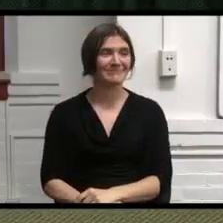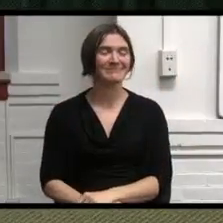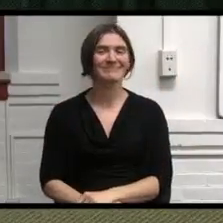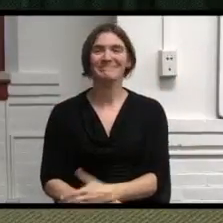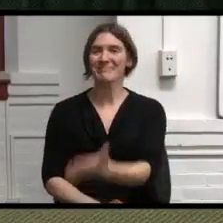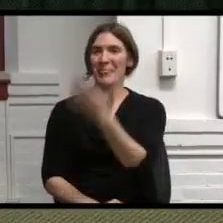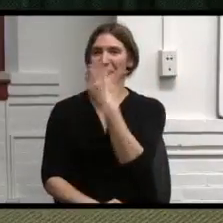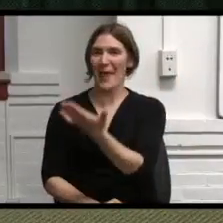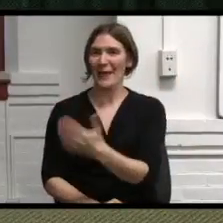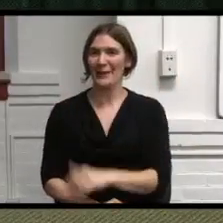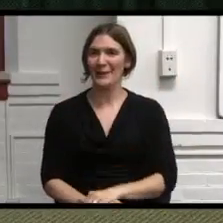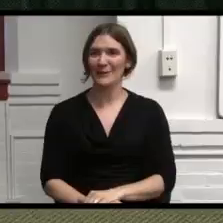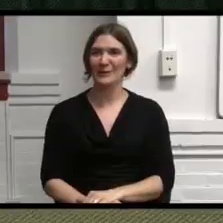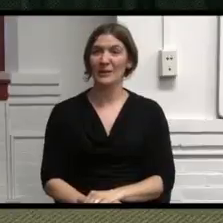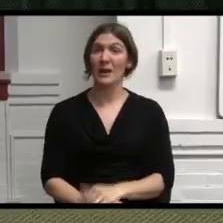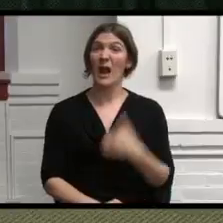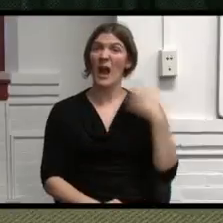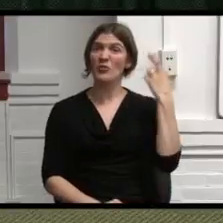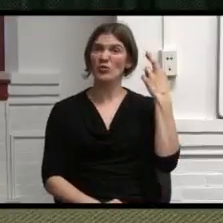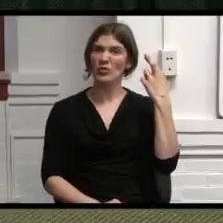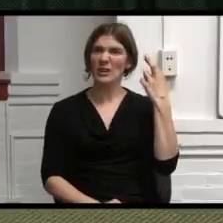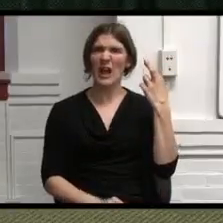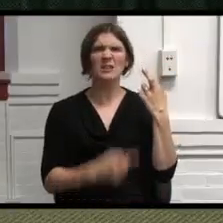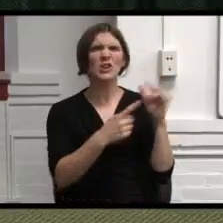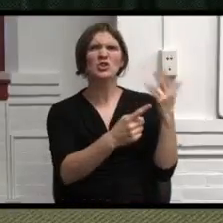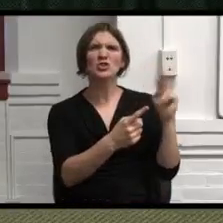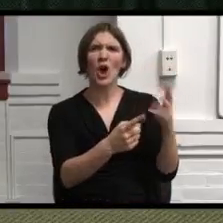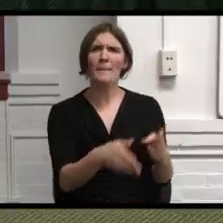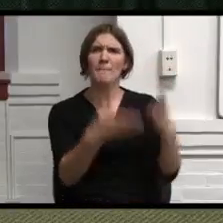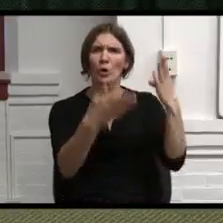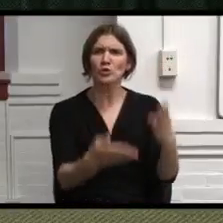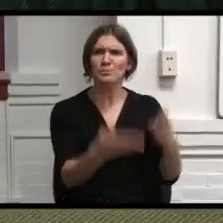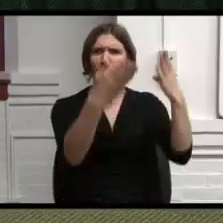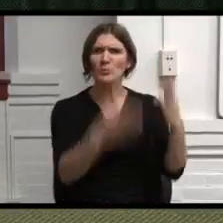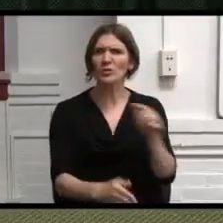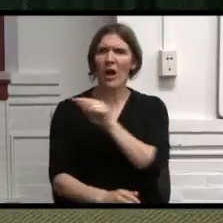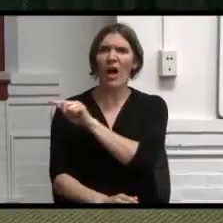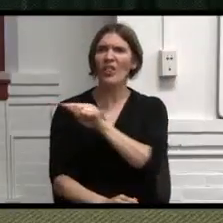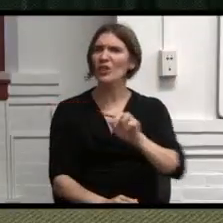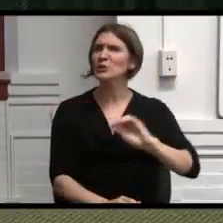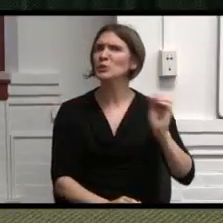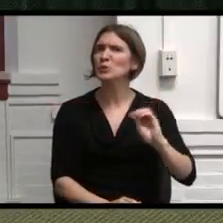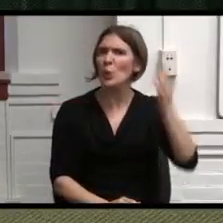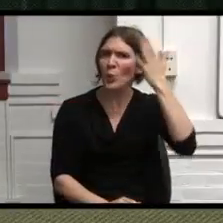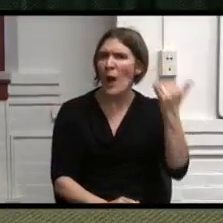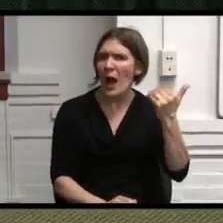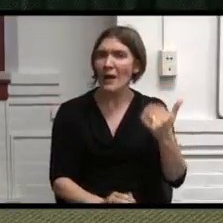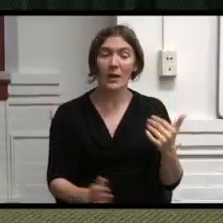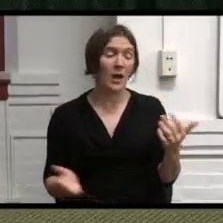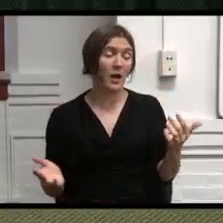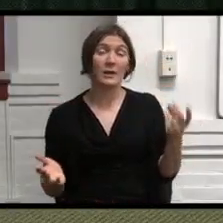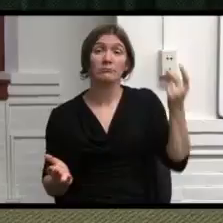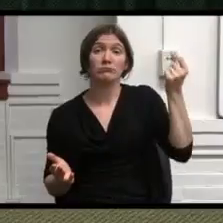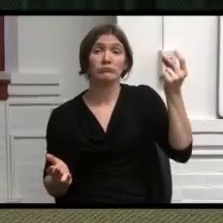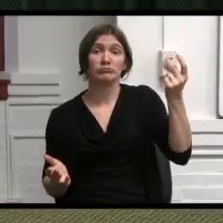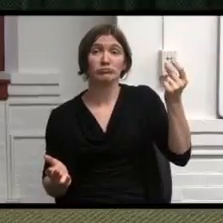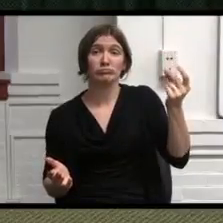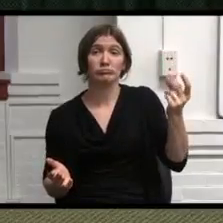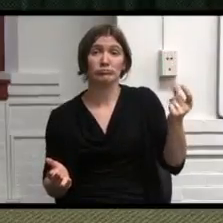Thank But how did you get to be the only one that's allowed to make motions? Well, because, He's